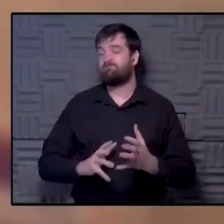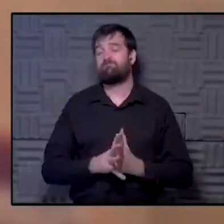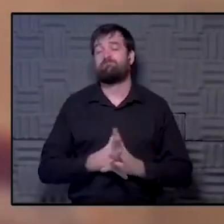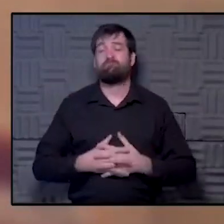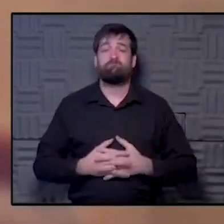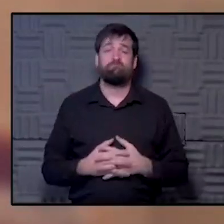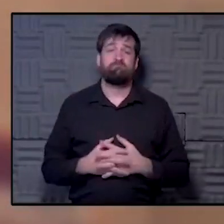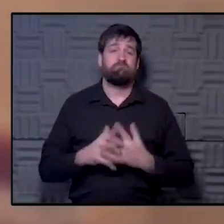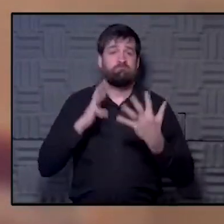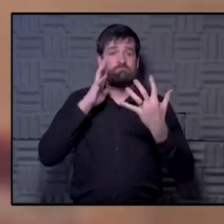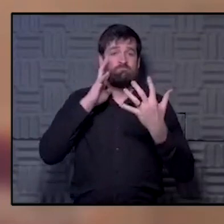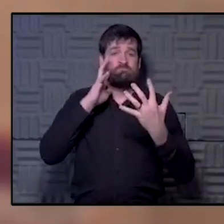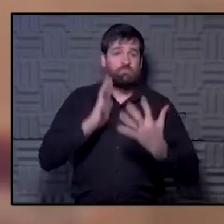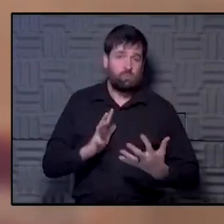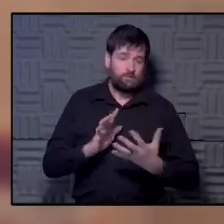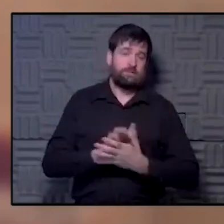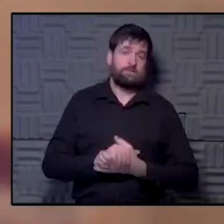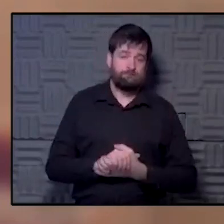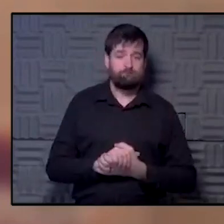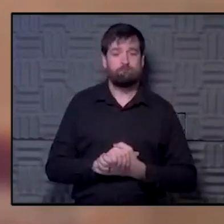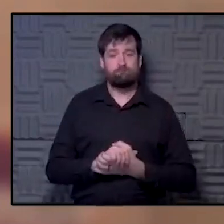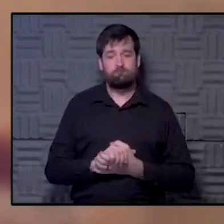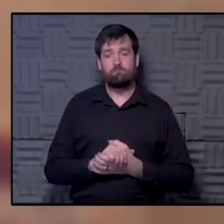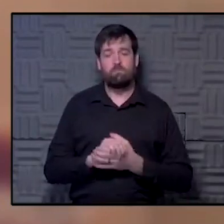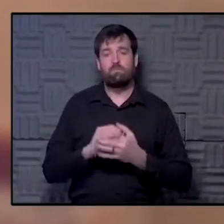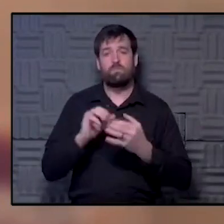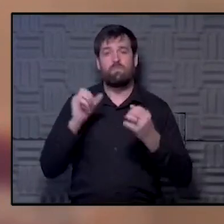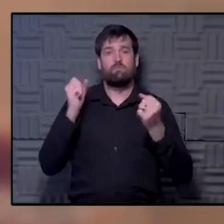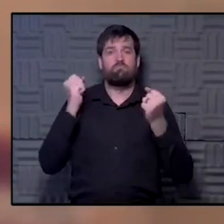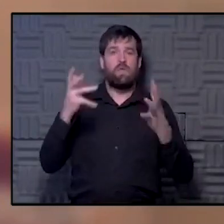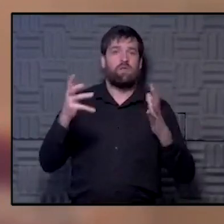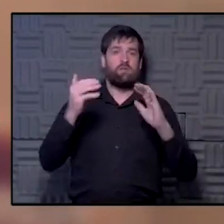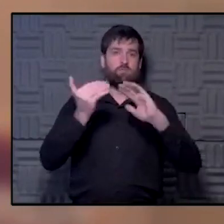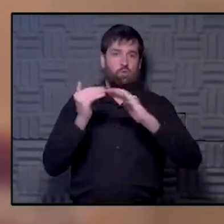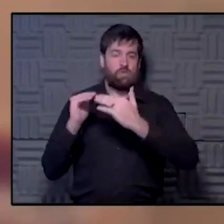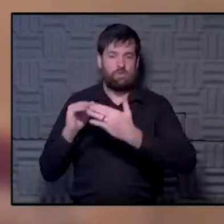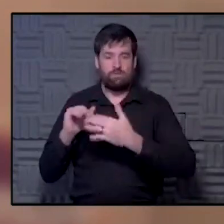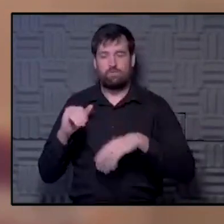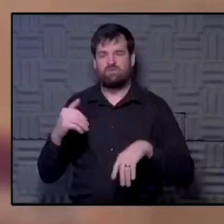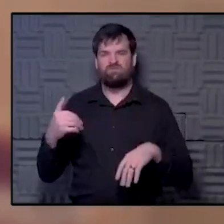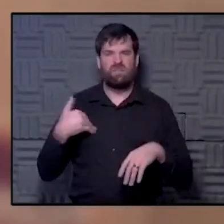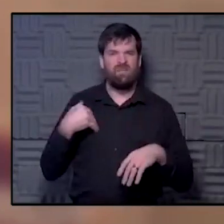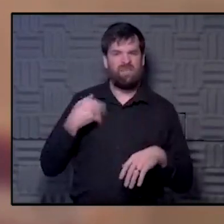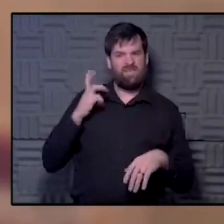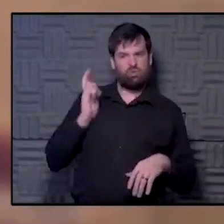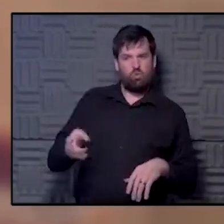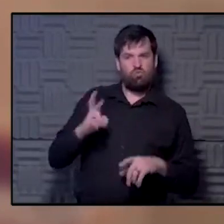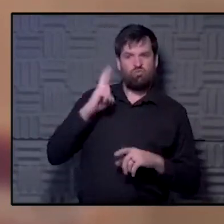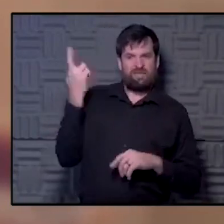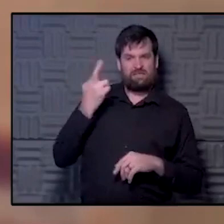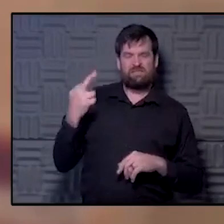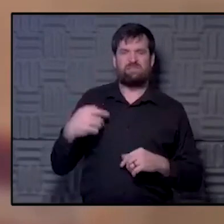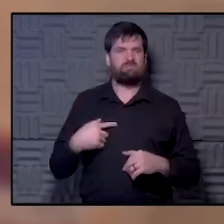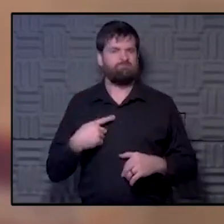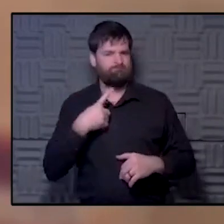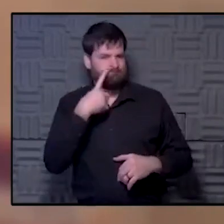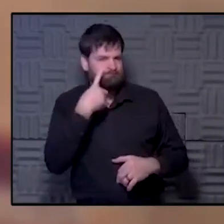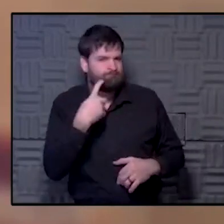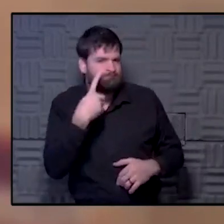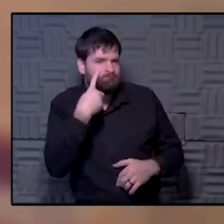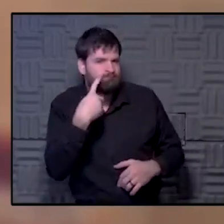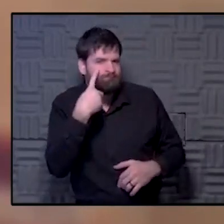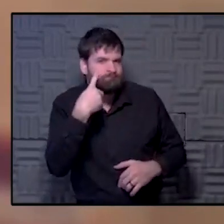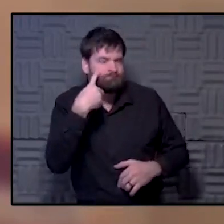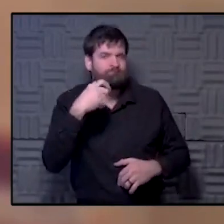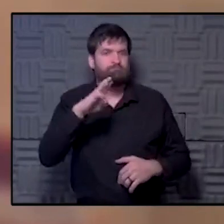Unfortunately, there are many communities that have, historical reasons to be mistrustful of the biomedical